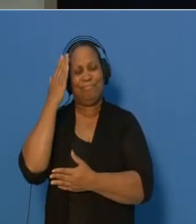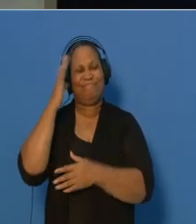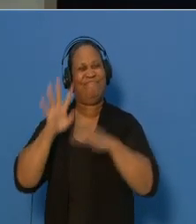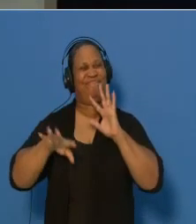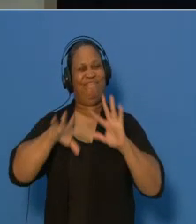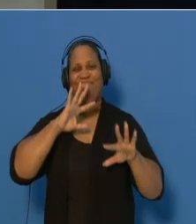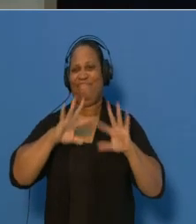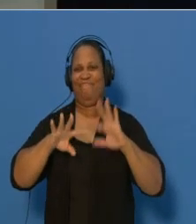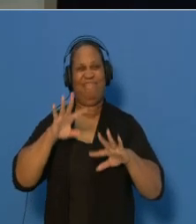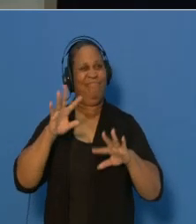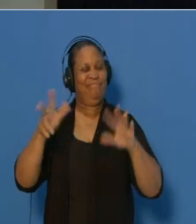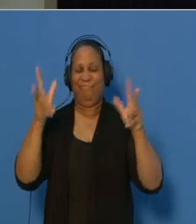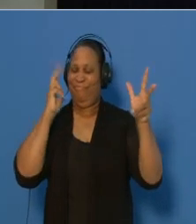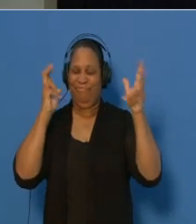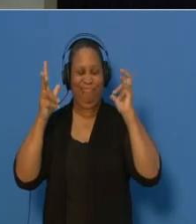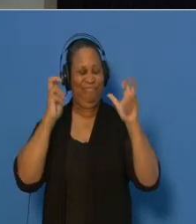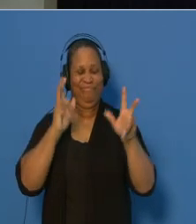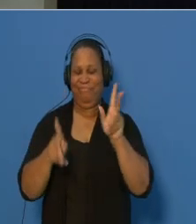just not listening to